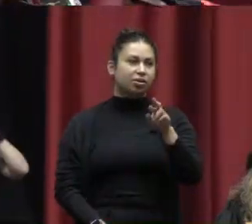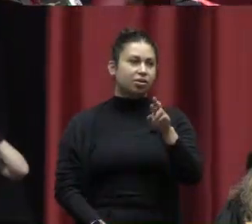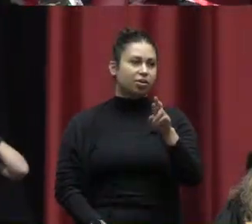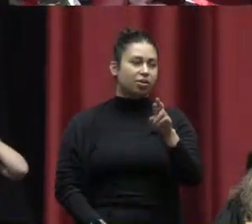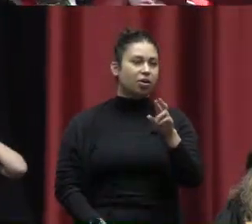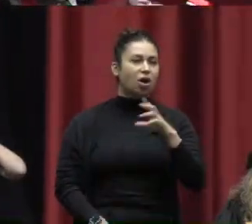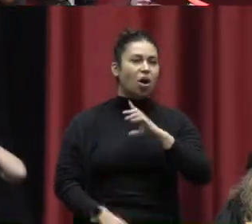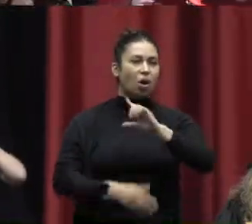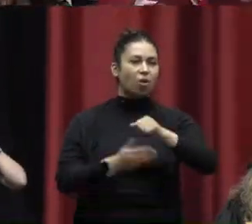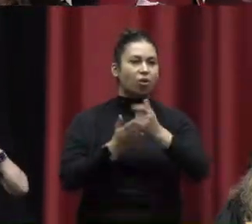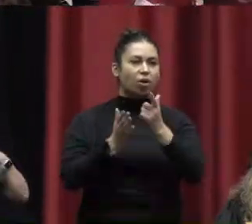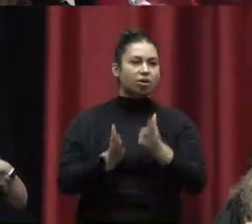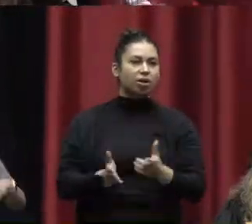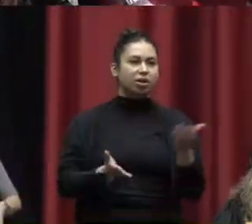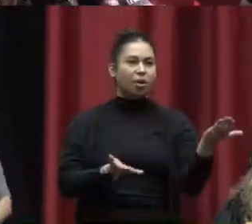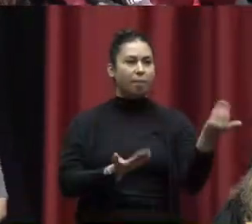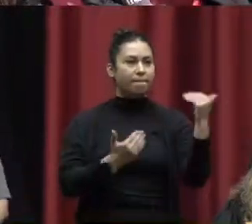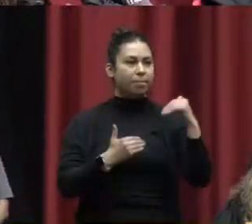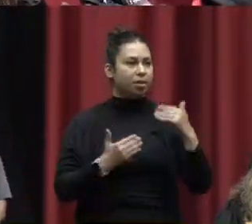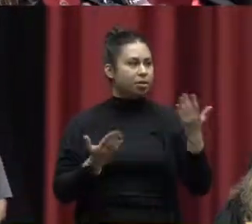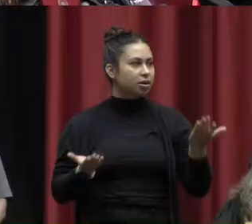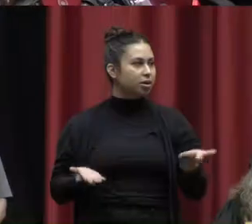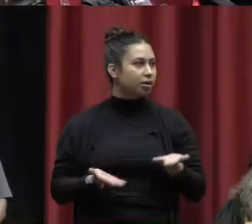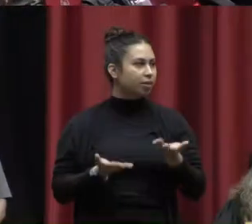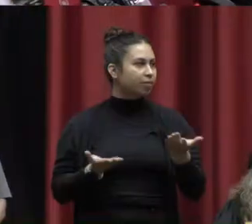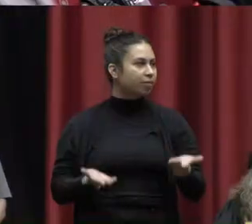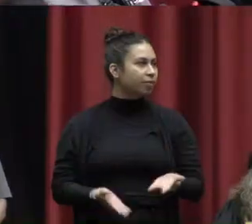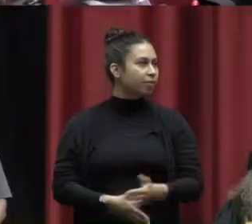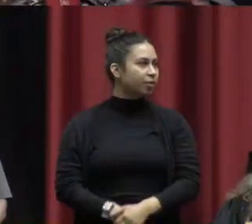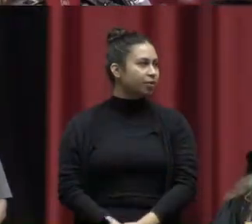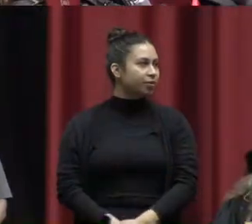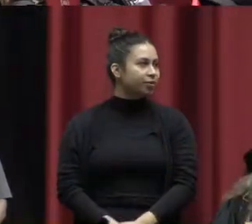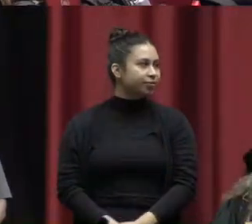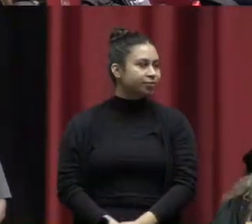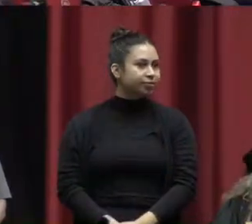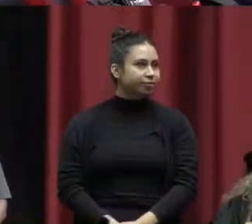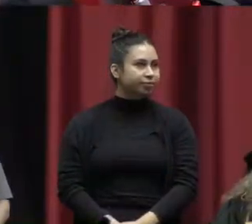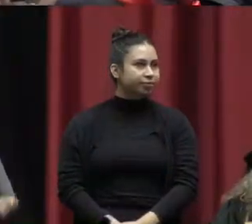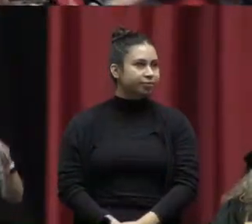come forward as directed by the ushers?